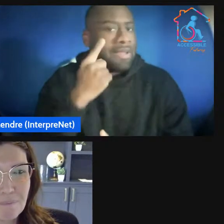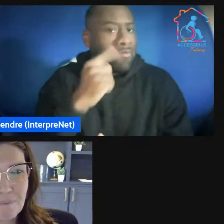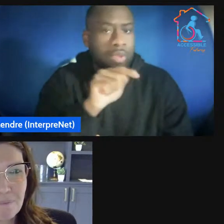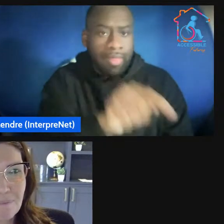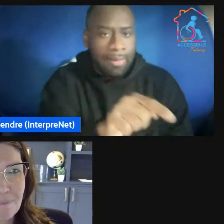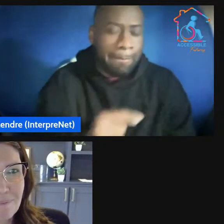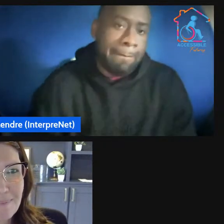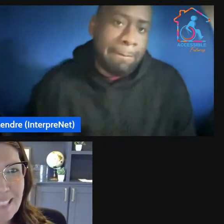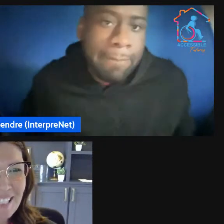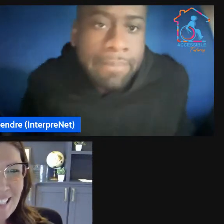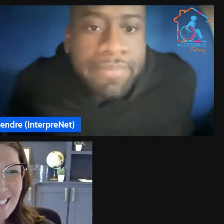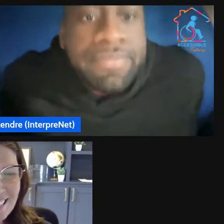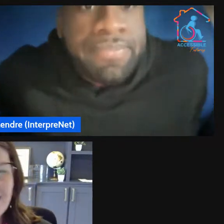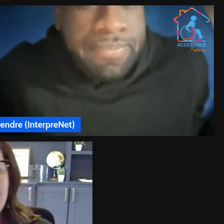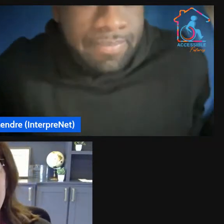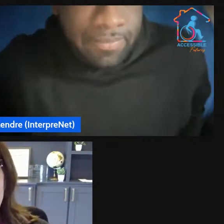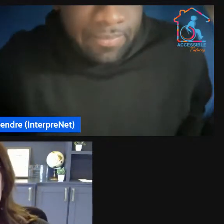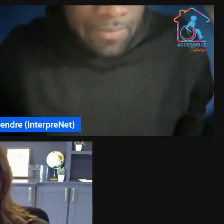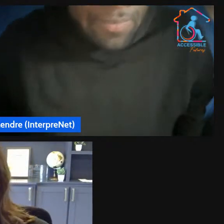Yep.